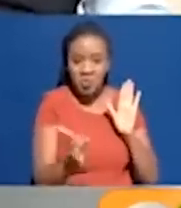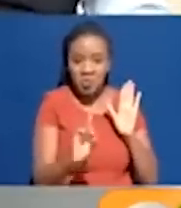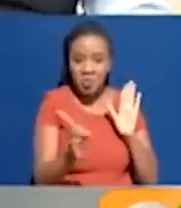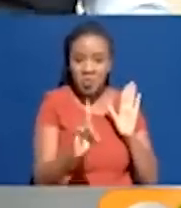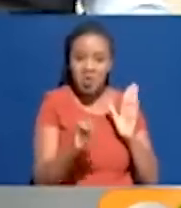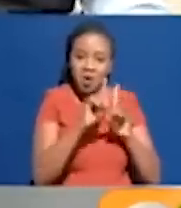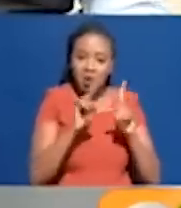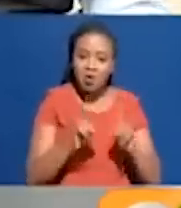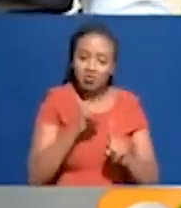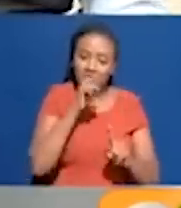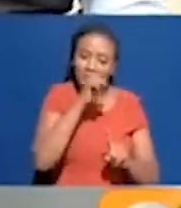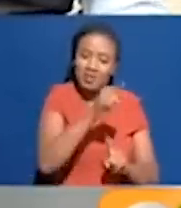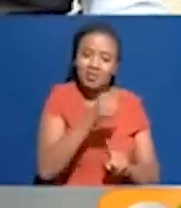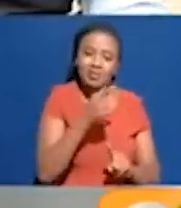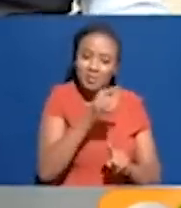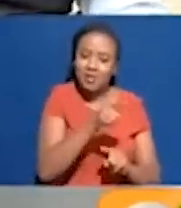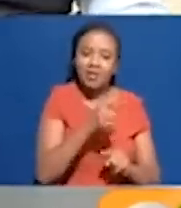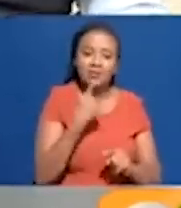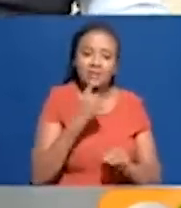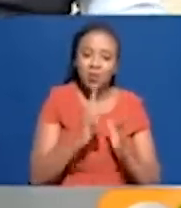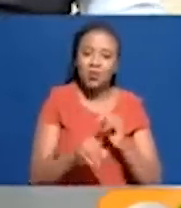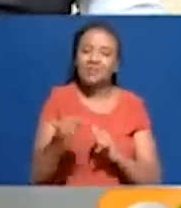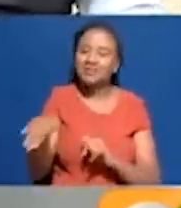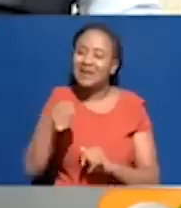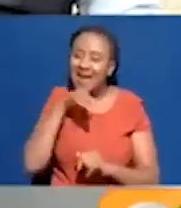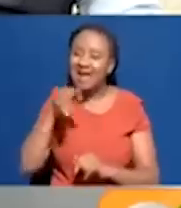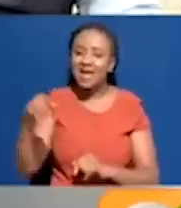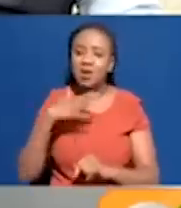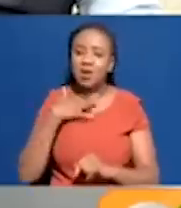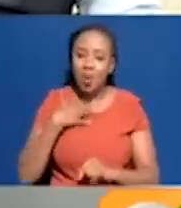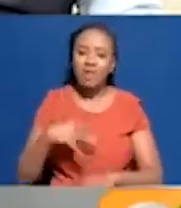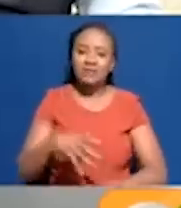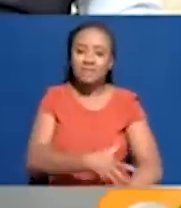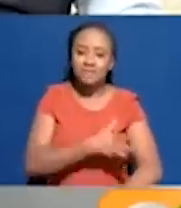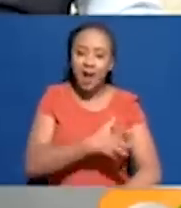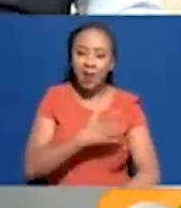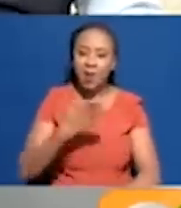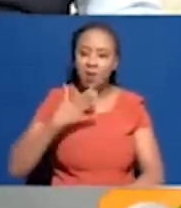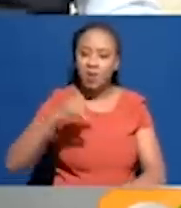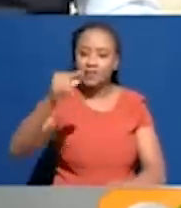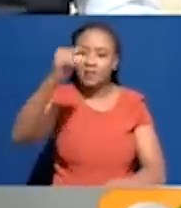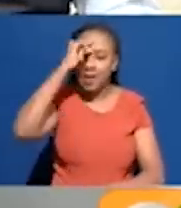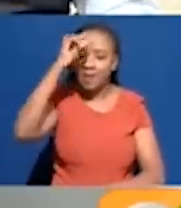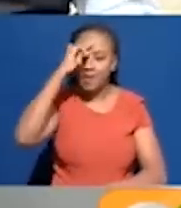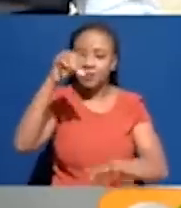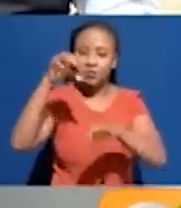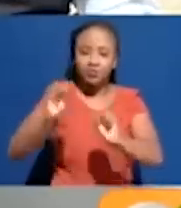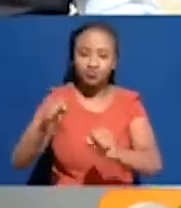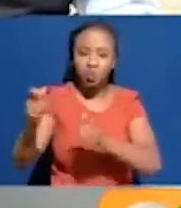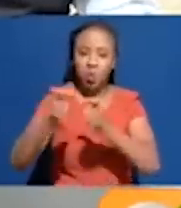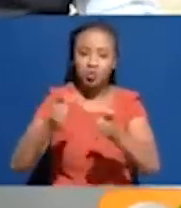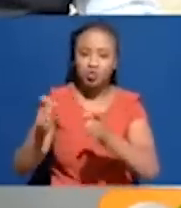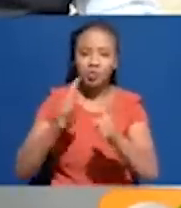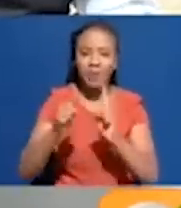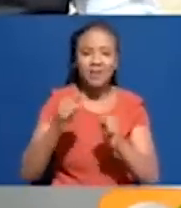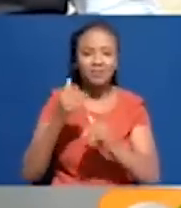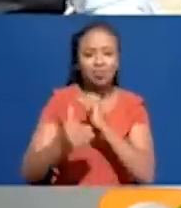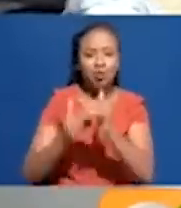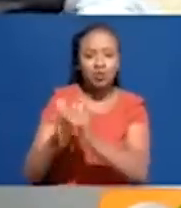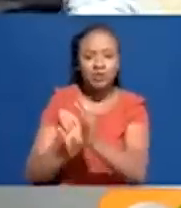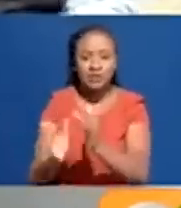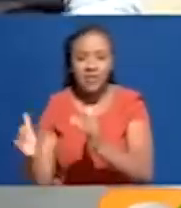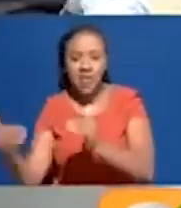get into power through the back door, and called for the arrest of the Azimio leader, Raila Odinga. Martin Munene has the